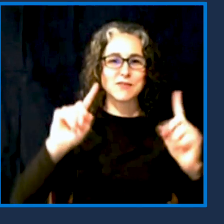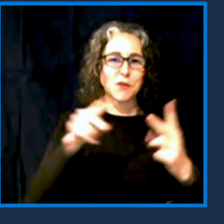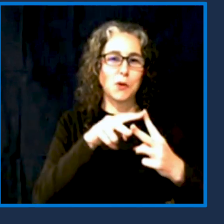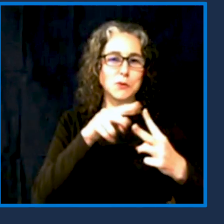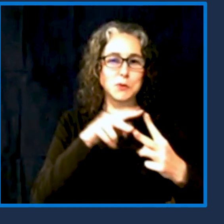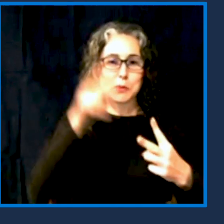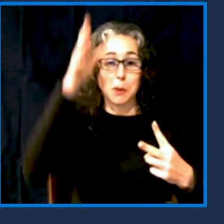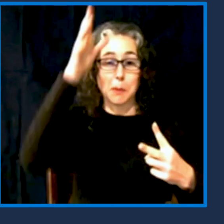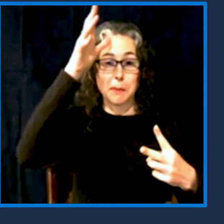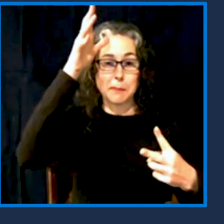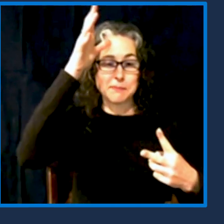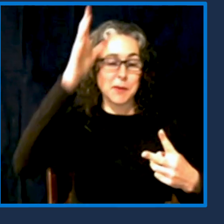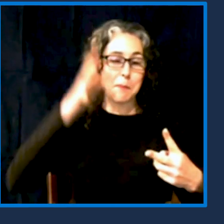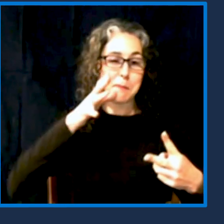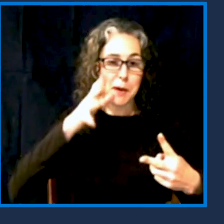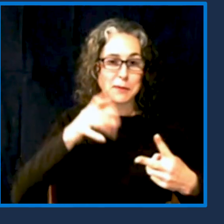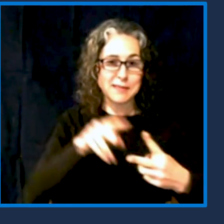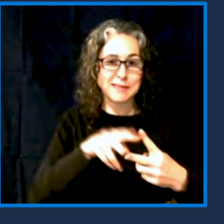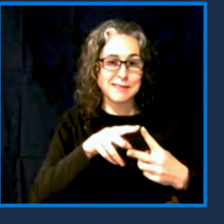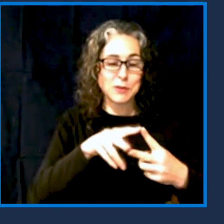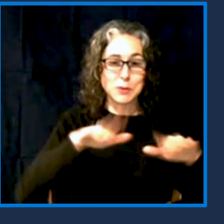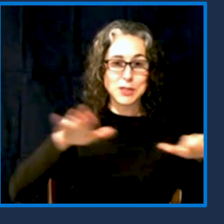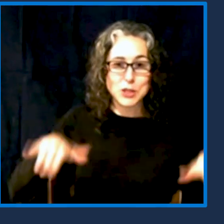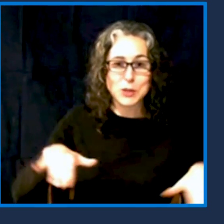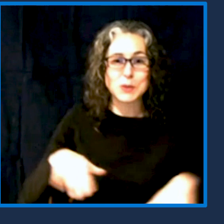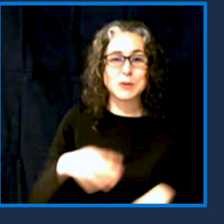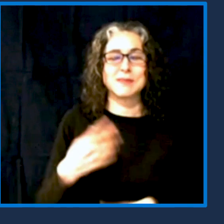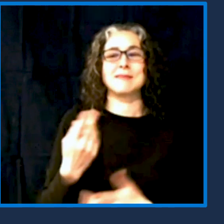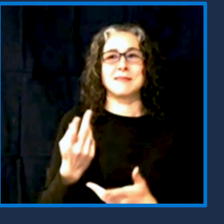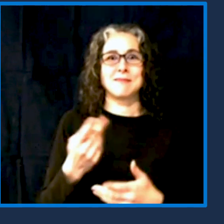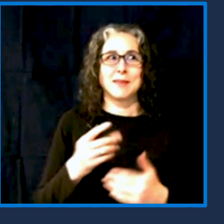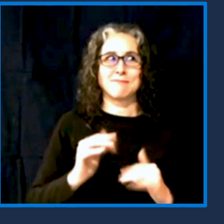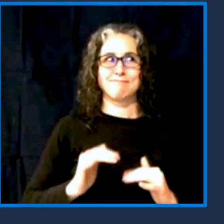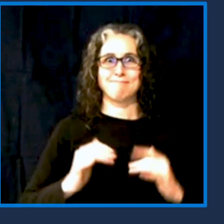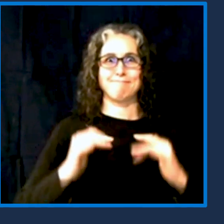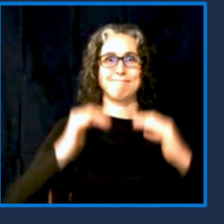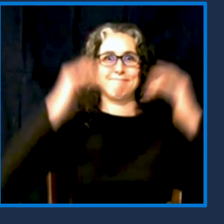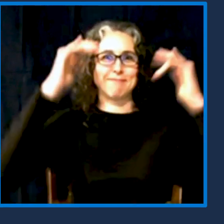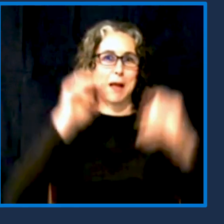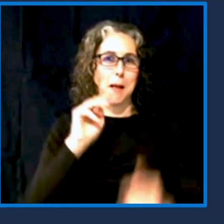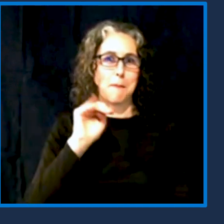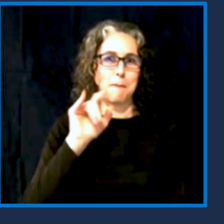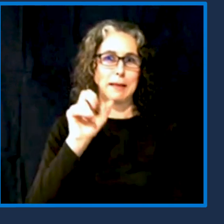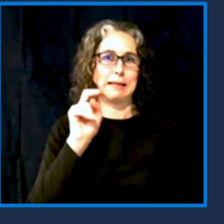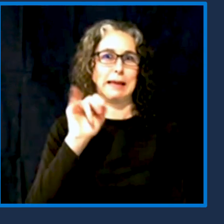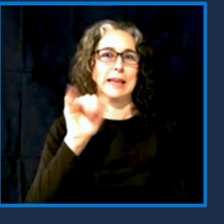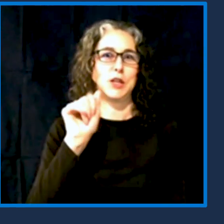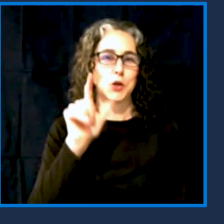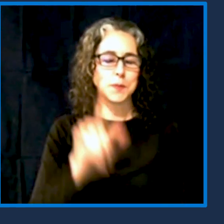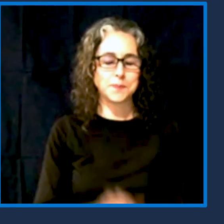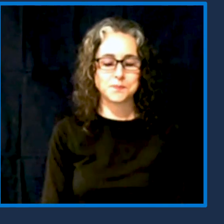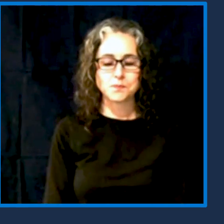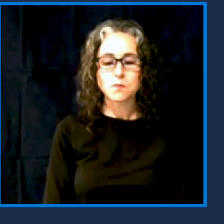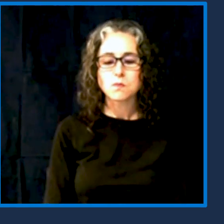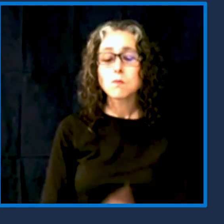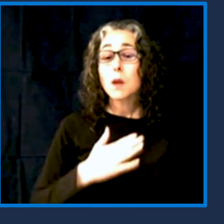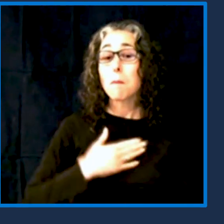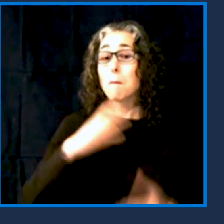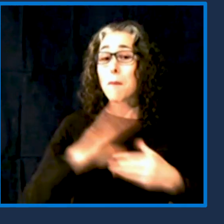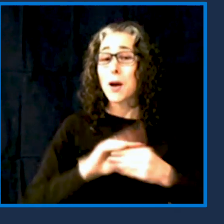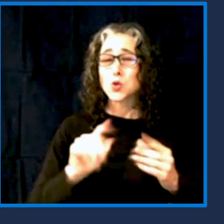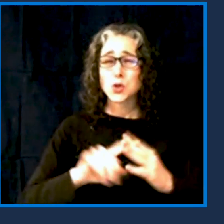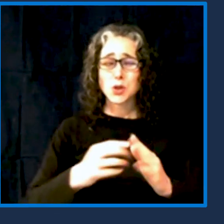budding millennials, along with my husband for 2 decades. My story goes way back in my